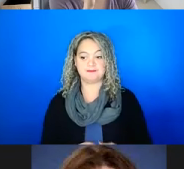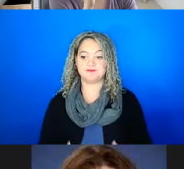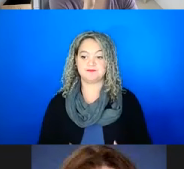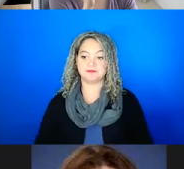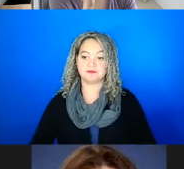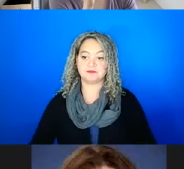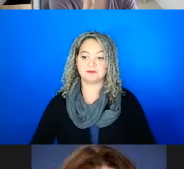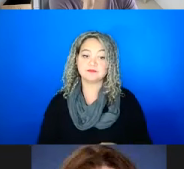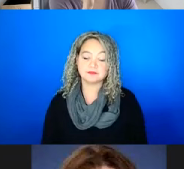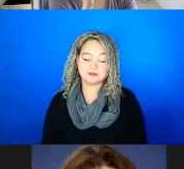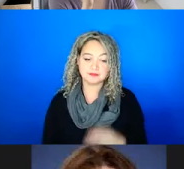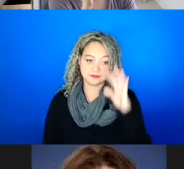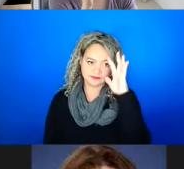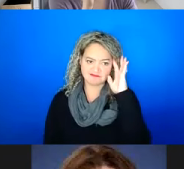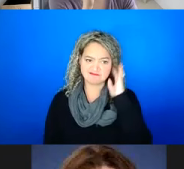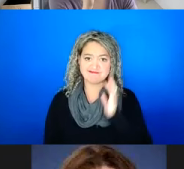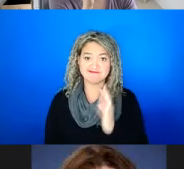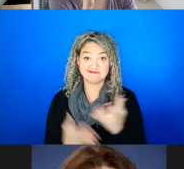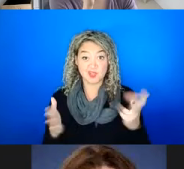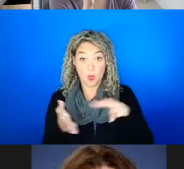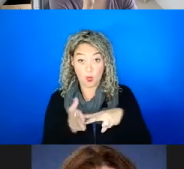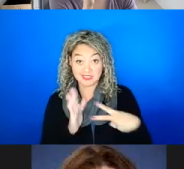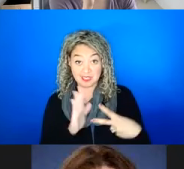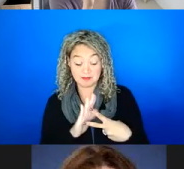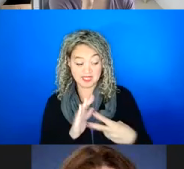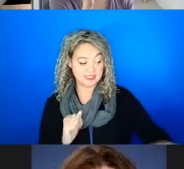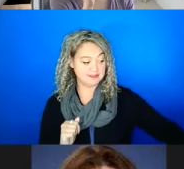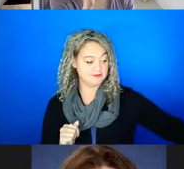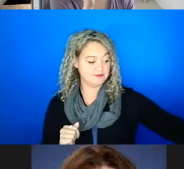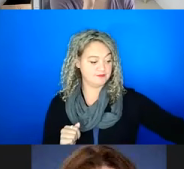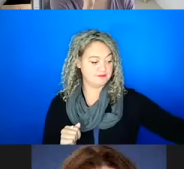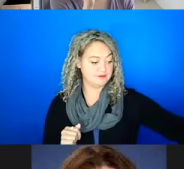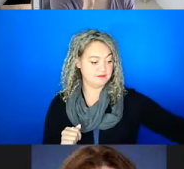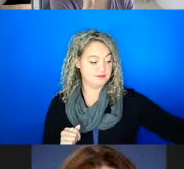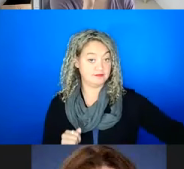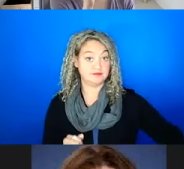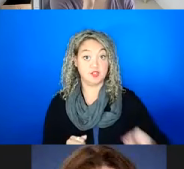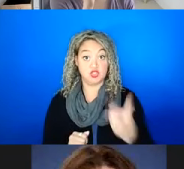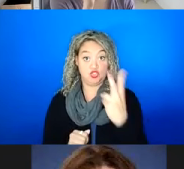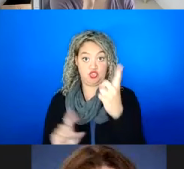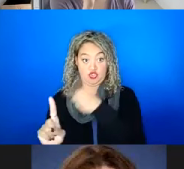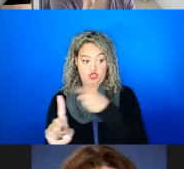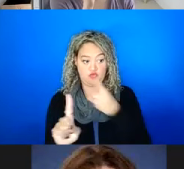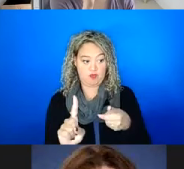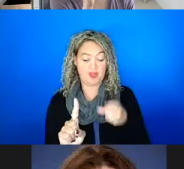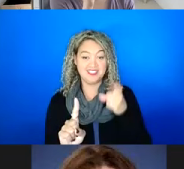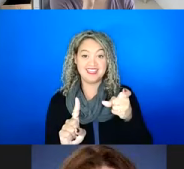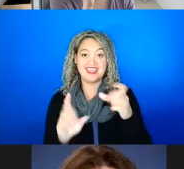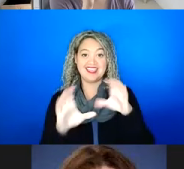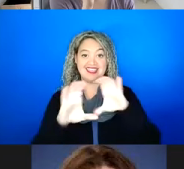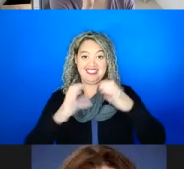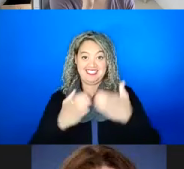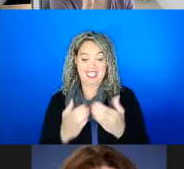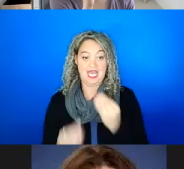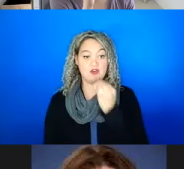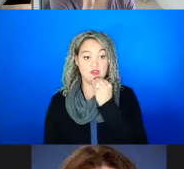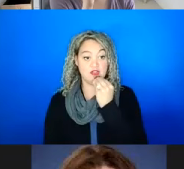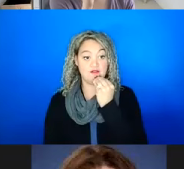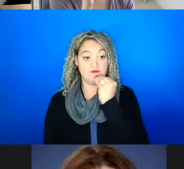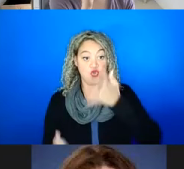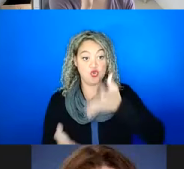So what does that tell us? Well, I think there are two main points. One, that this category of food is grounded in